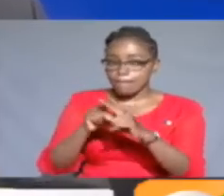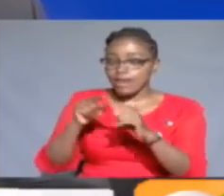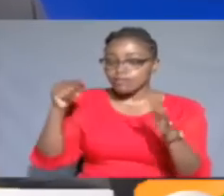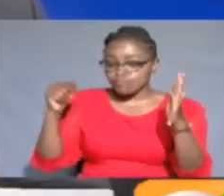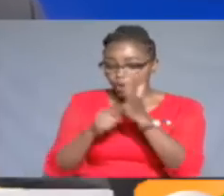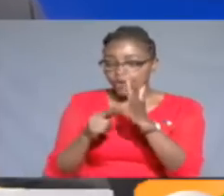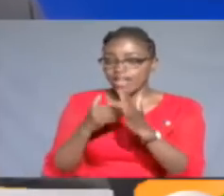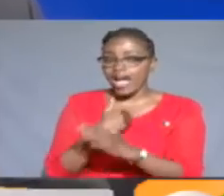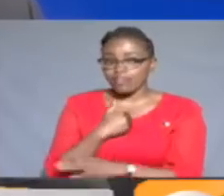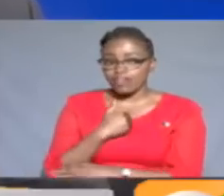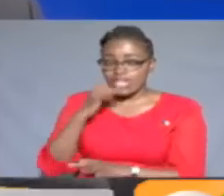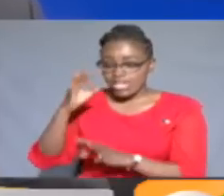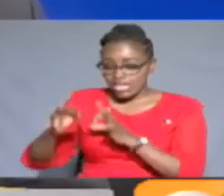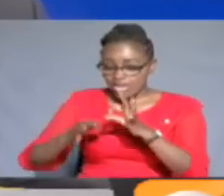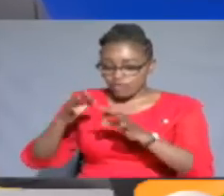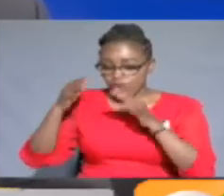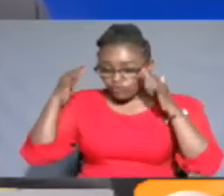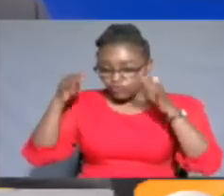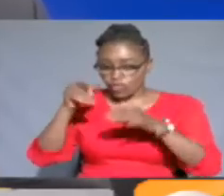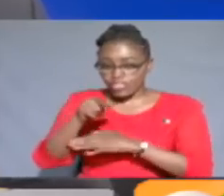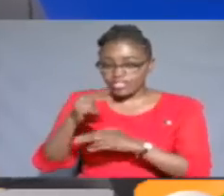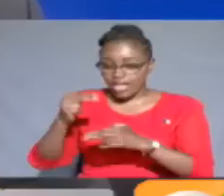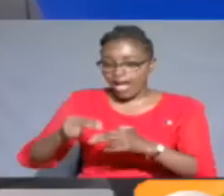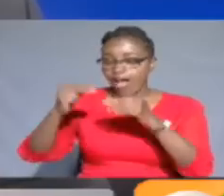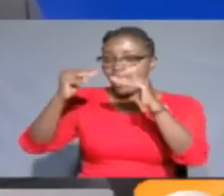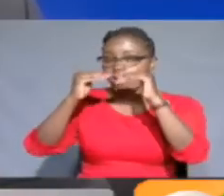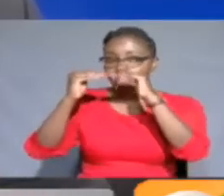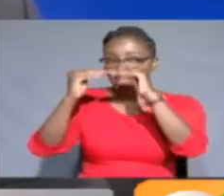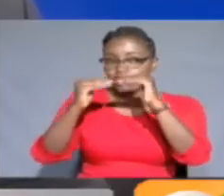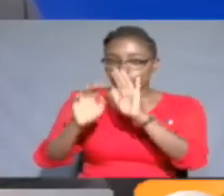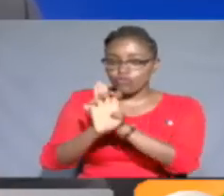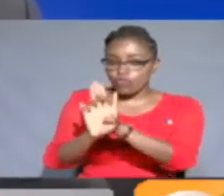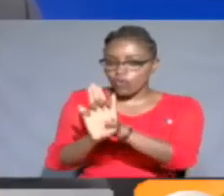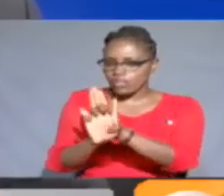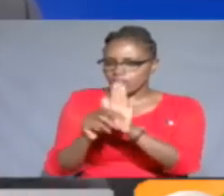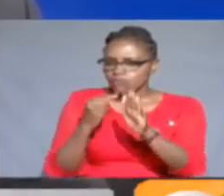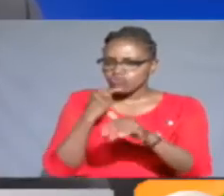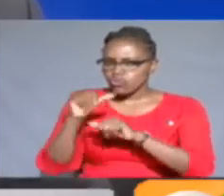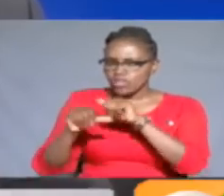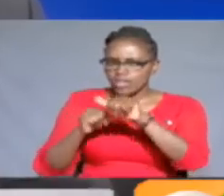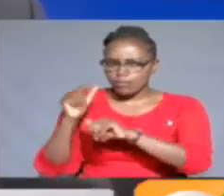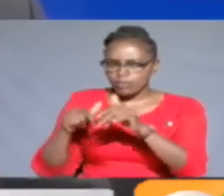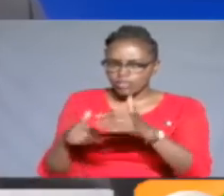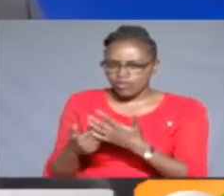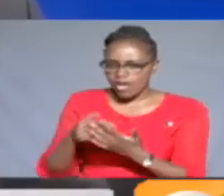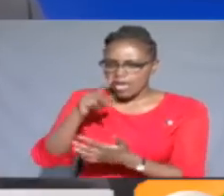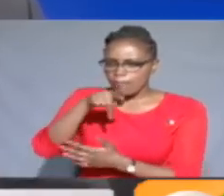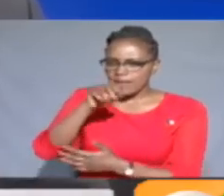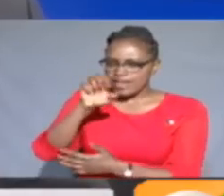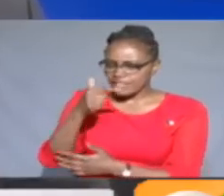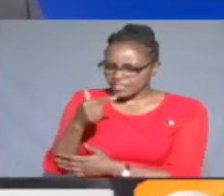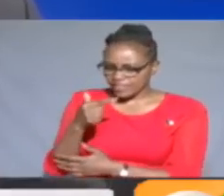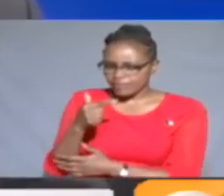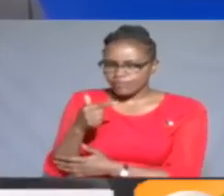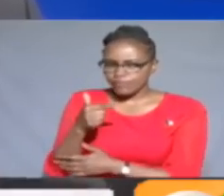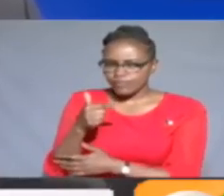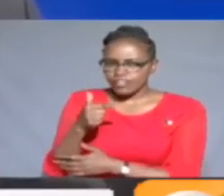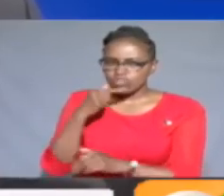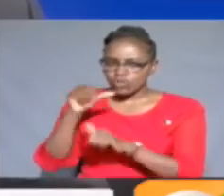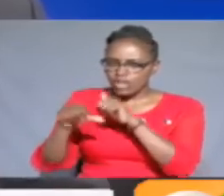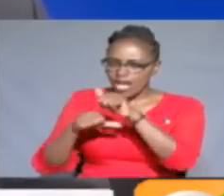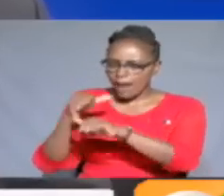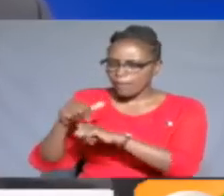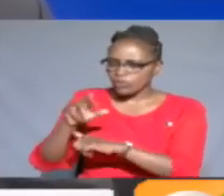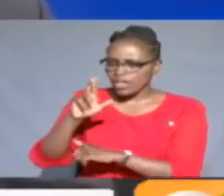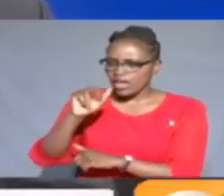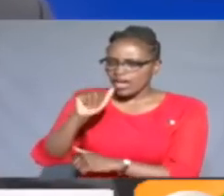point that if you are going into that high level, like if you are talking PET, PET scan, then you are talking about radiation.